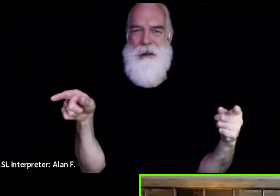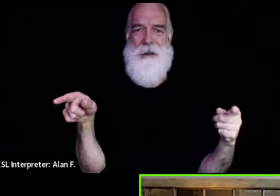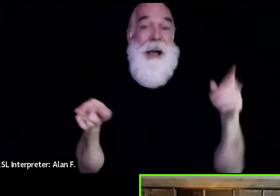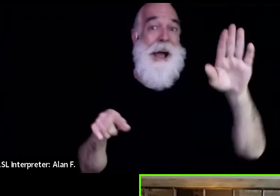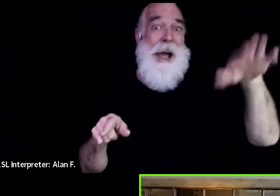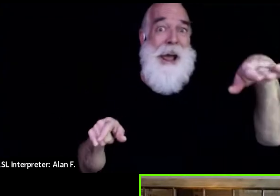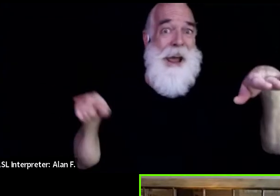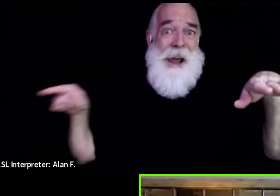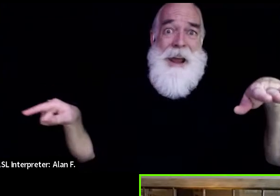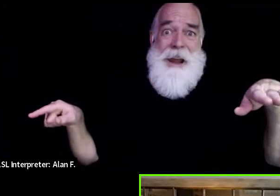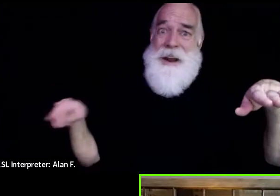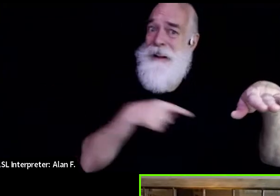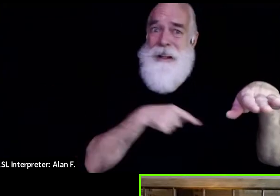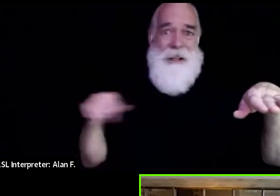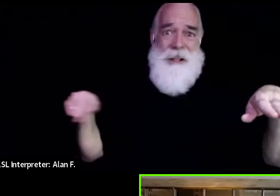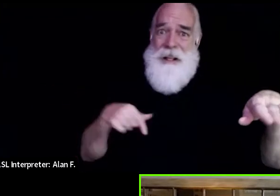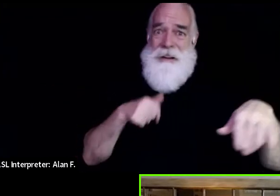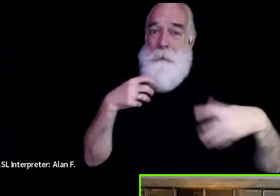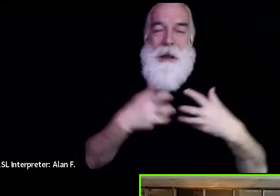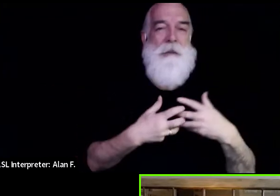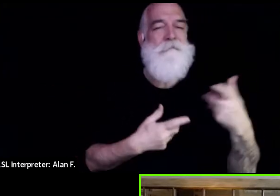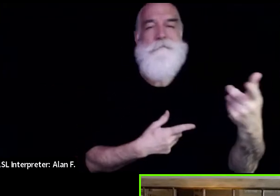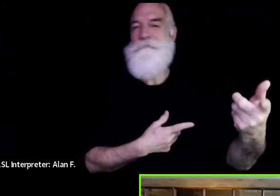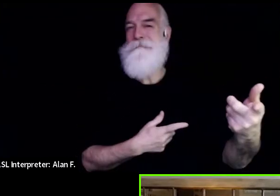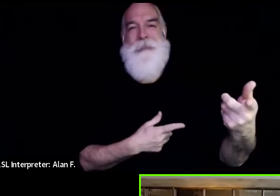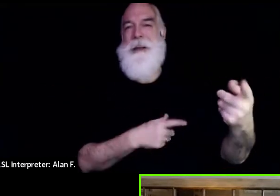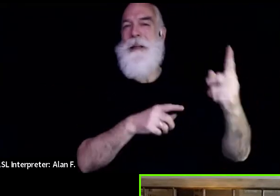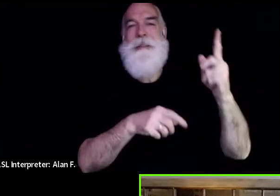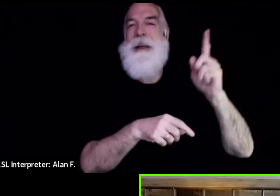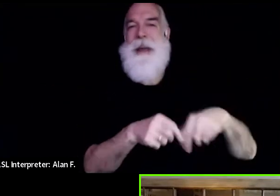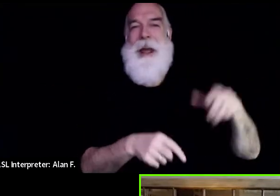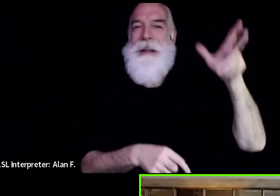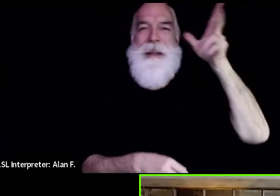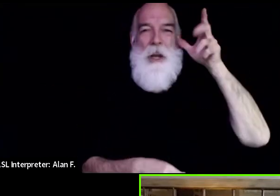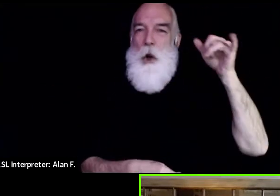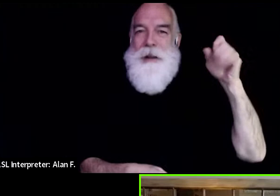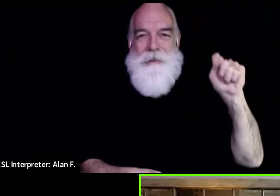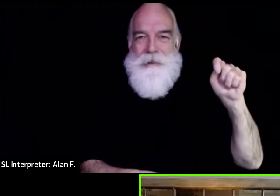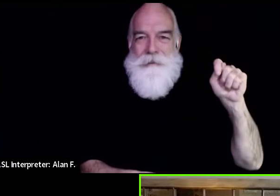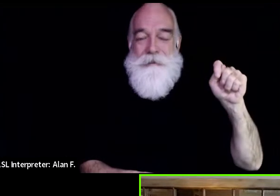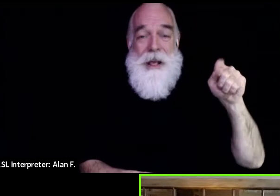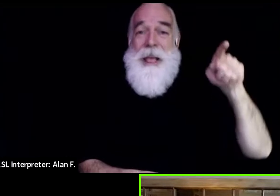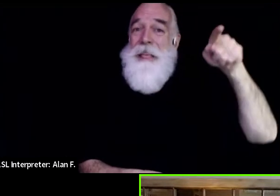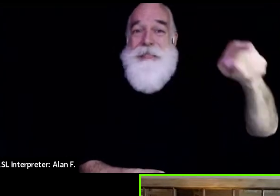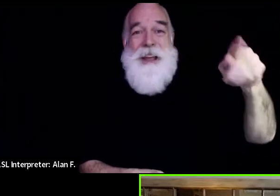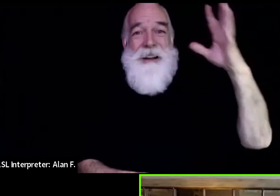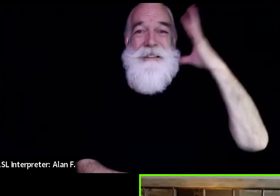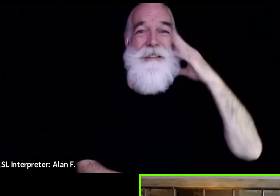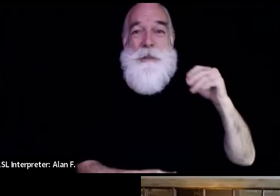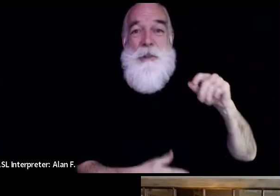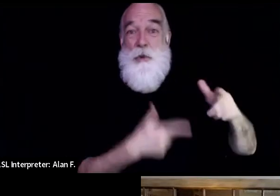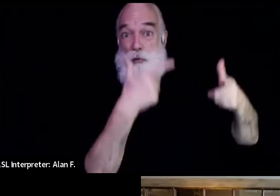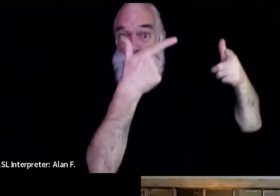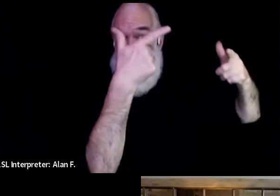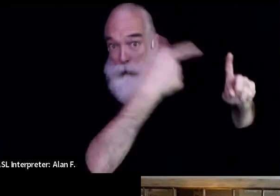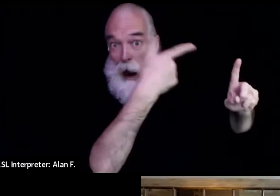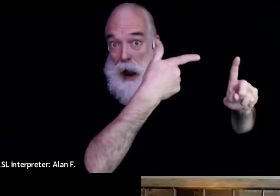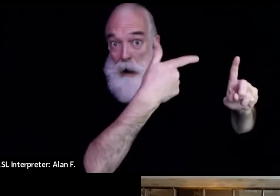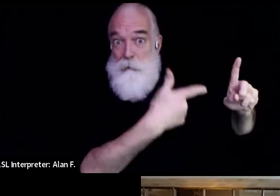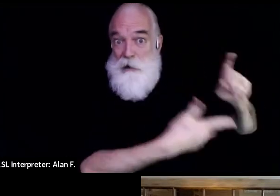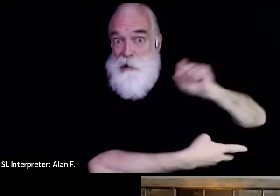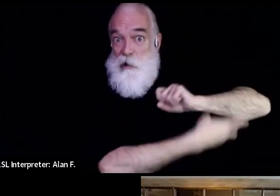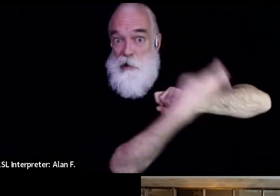when people are getting robbed at the gas station and they're seeing the salacious headlines. Talk a little bit